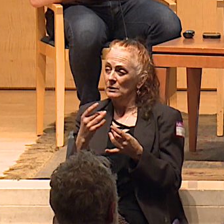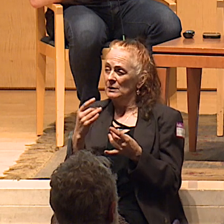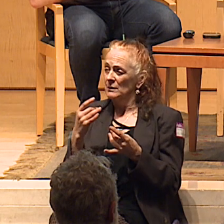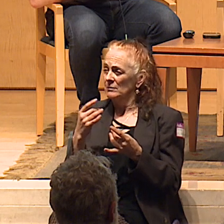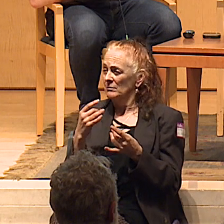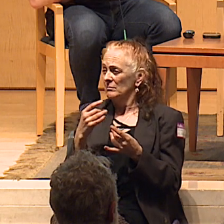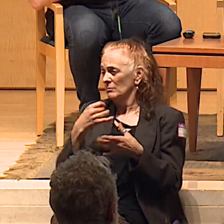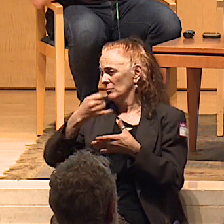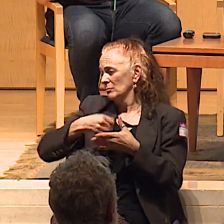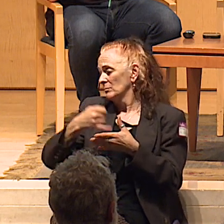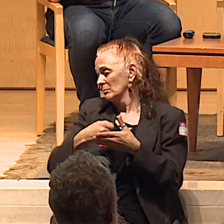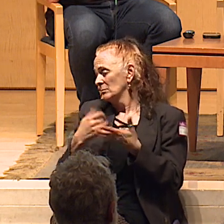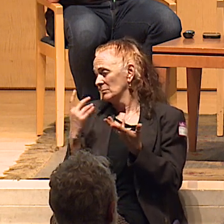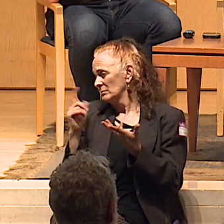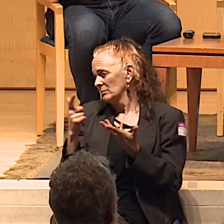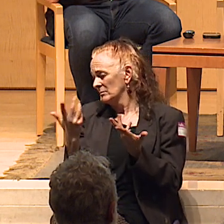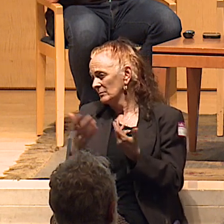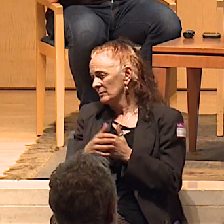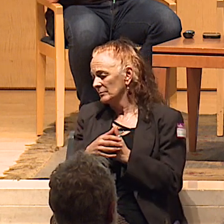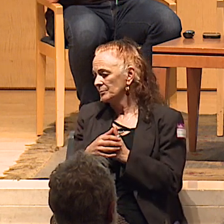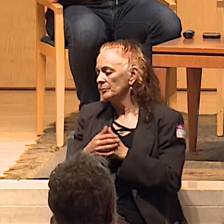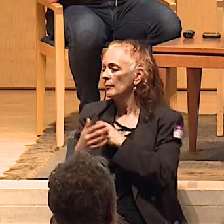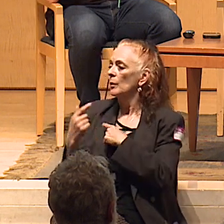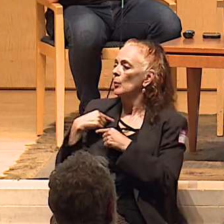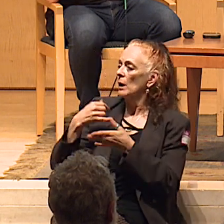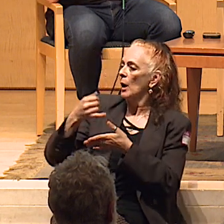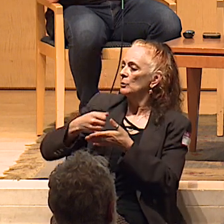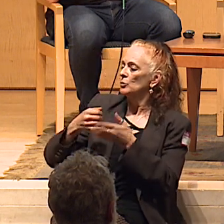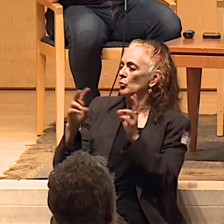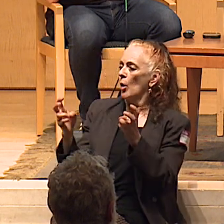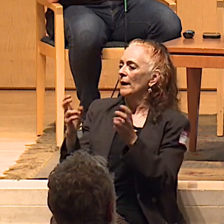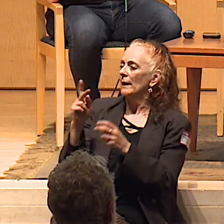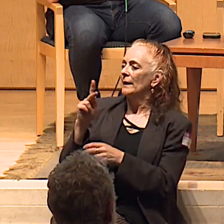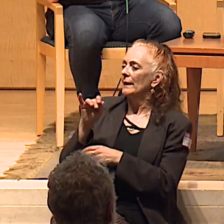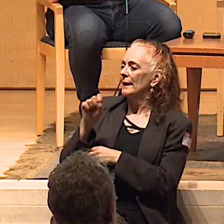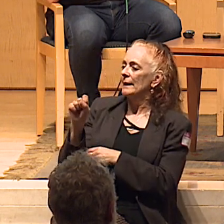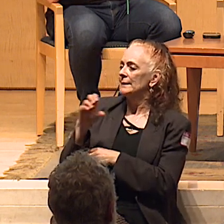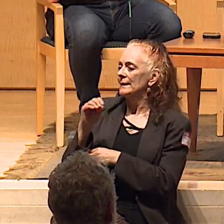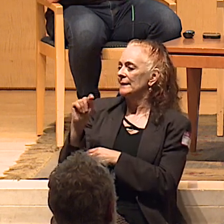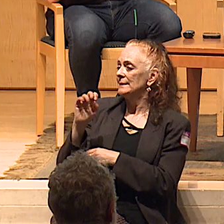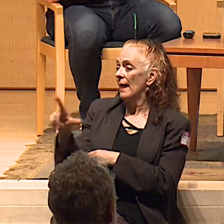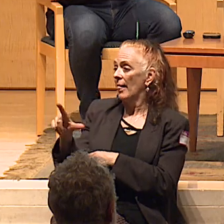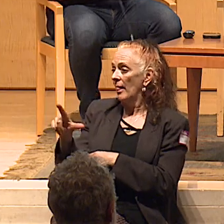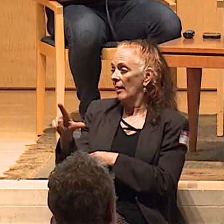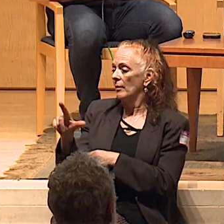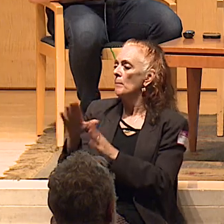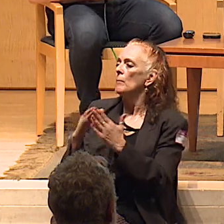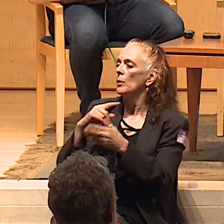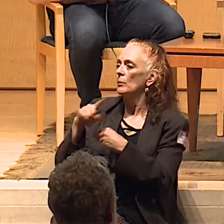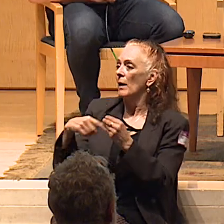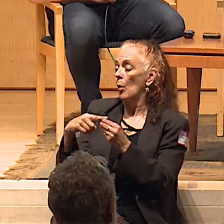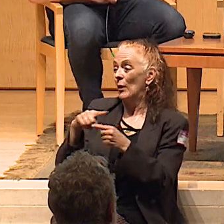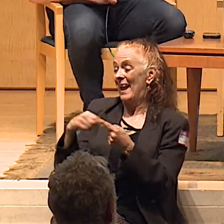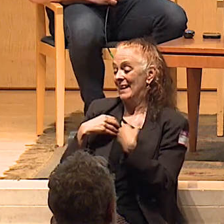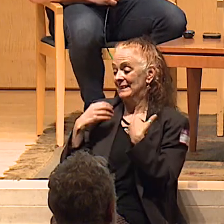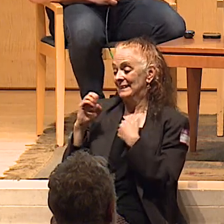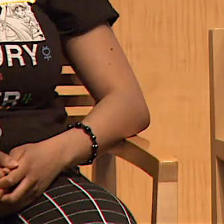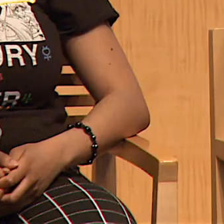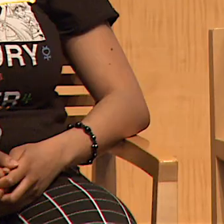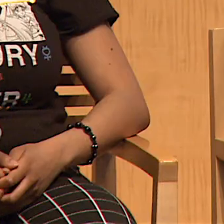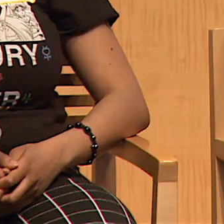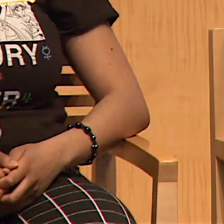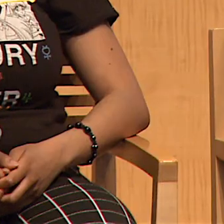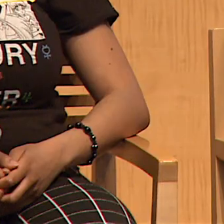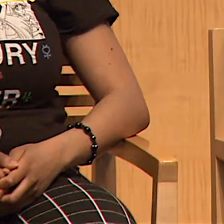yeah. Well, when I was drawing Kiss and Tell, which was my book about when I was having sex as a child, like, I didn't want to